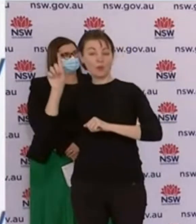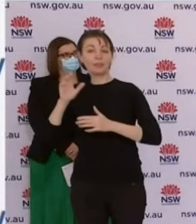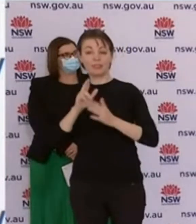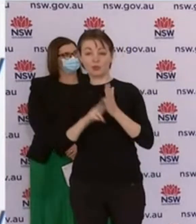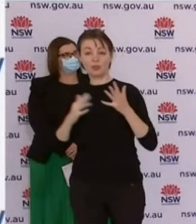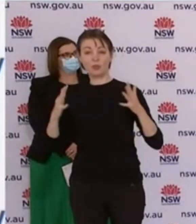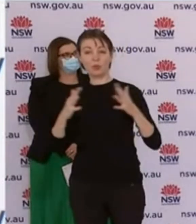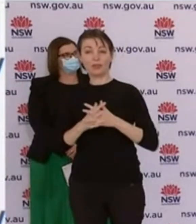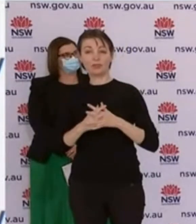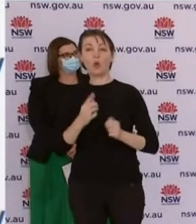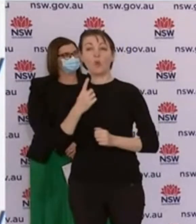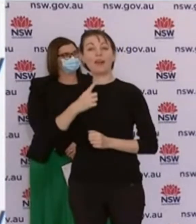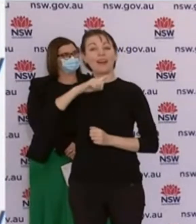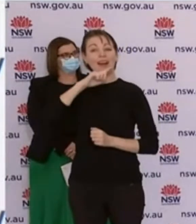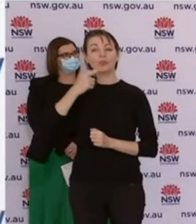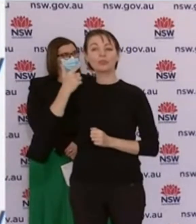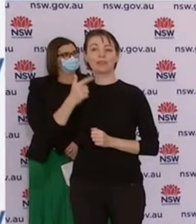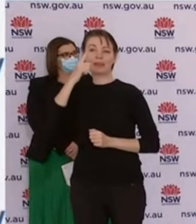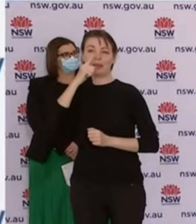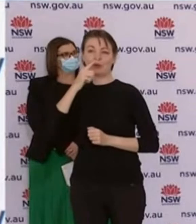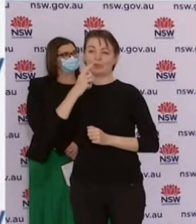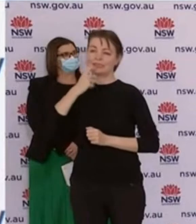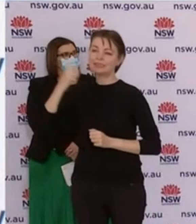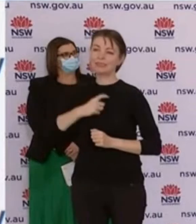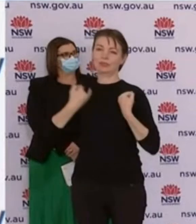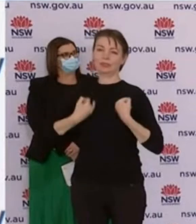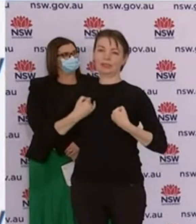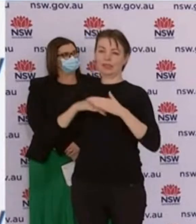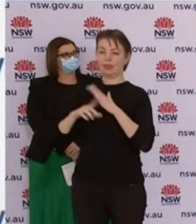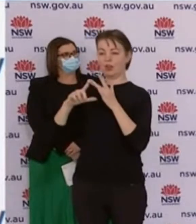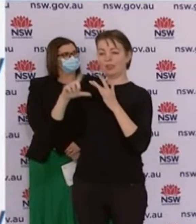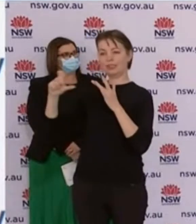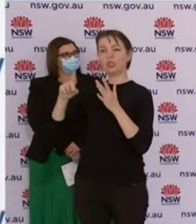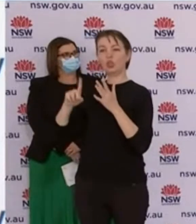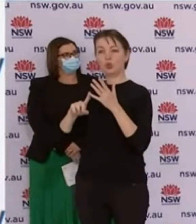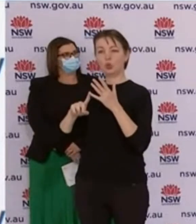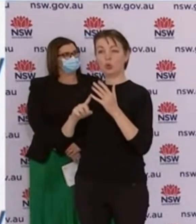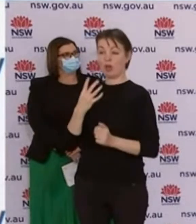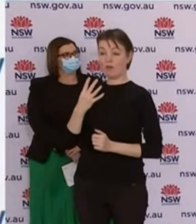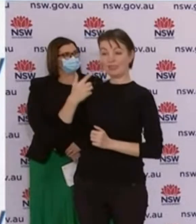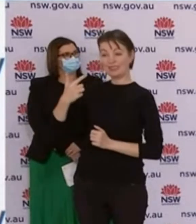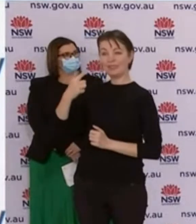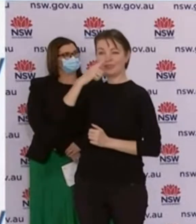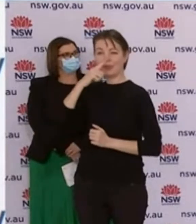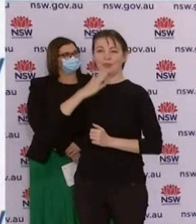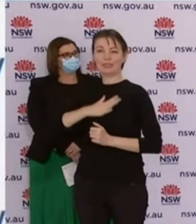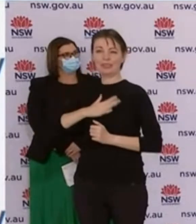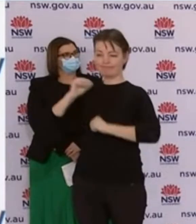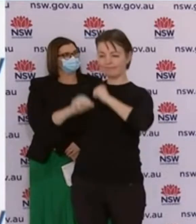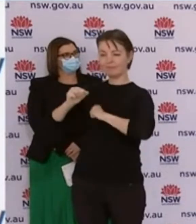with 117 people in intensive care, and 47 of those people are